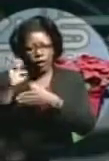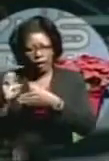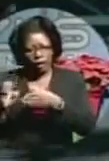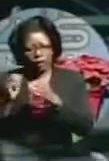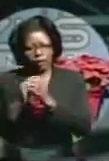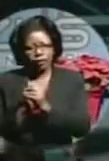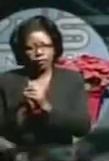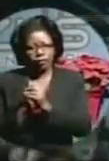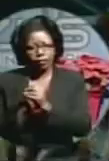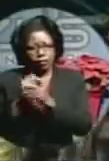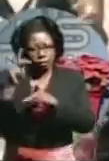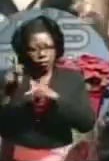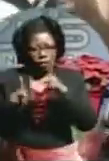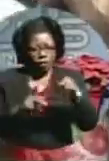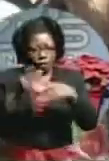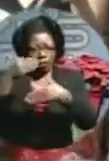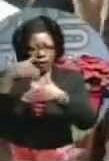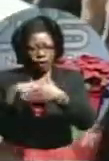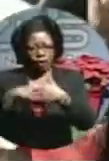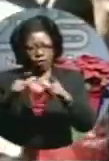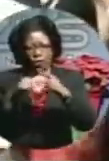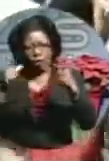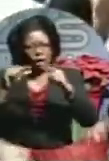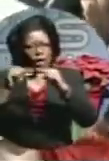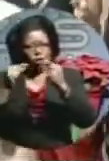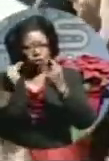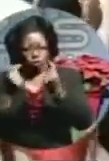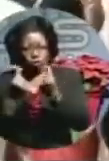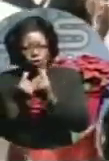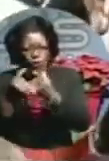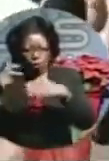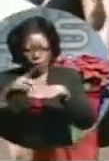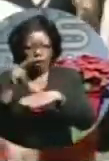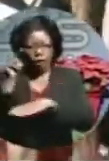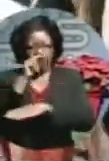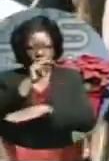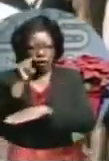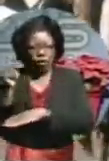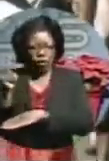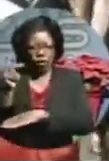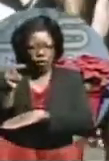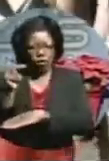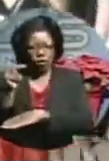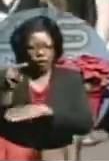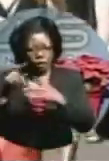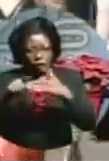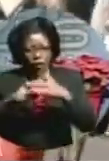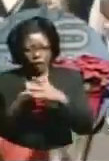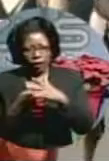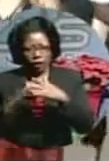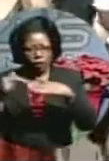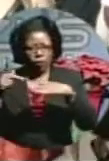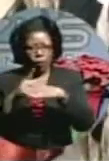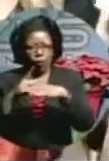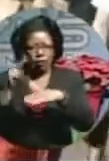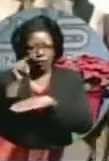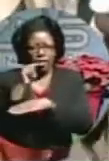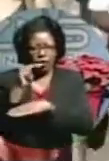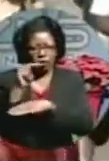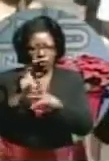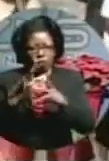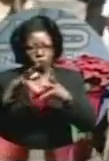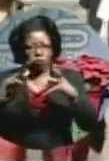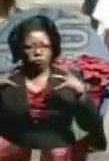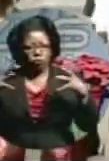Passengers trickling one by one or in large groups from cruise ships in the Port of Nassau signals the beginning of what port officials are calling a boom in